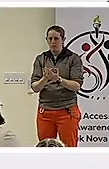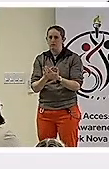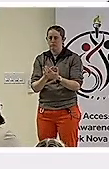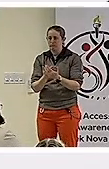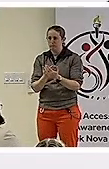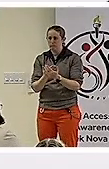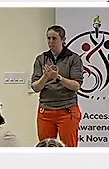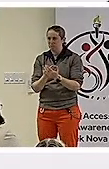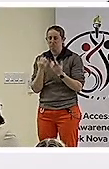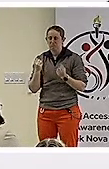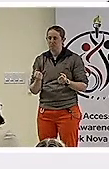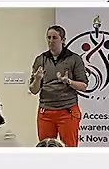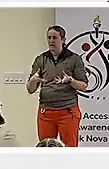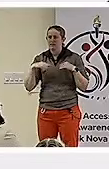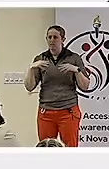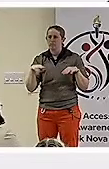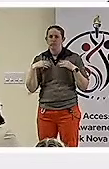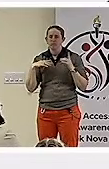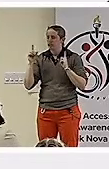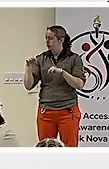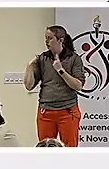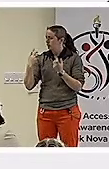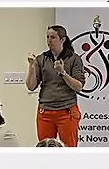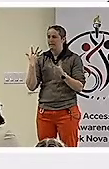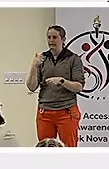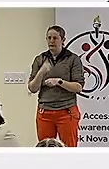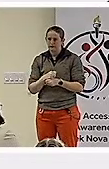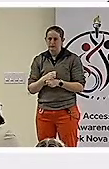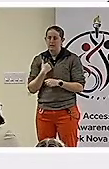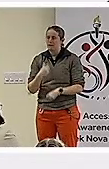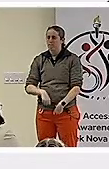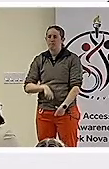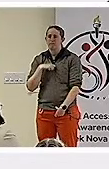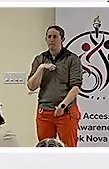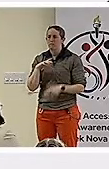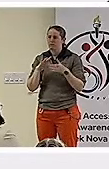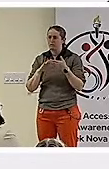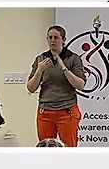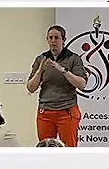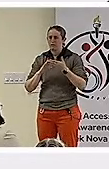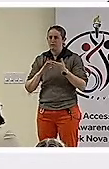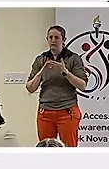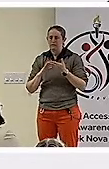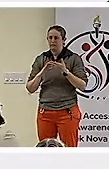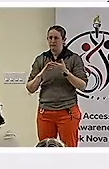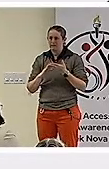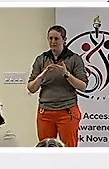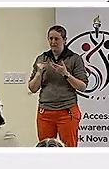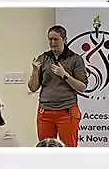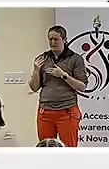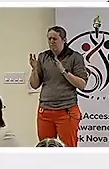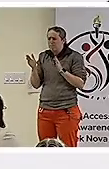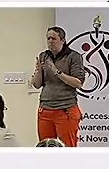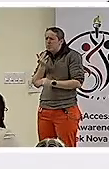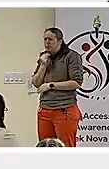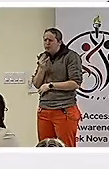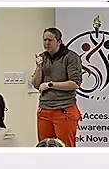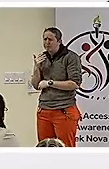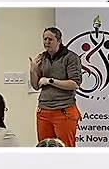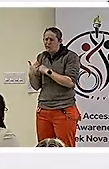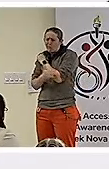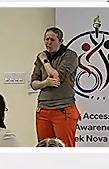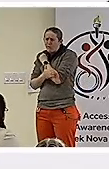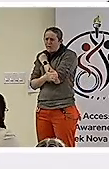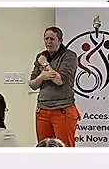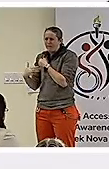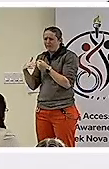for many, many years. I'm so proud to say I'm from a small rural area like the town of New Glasgow, and I thank you